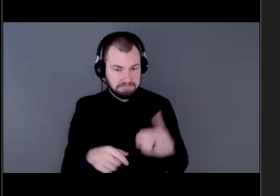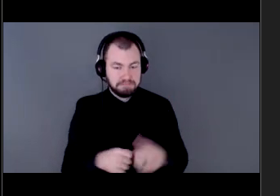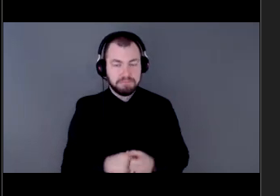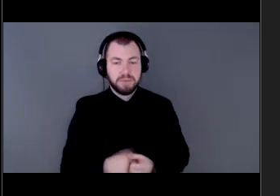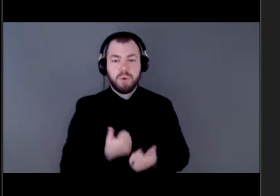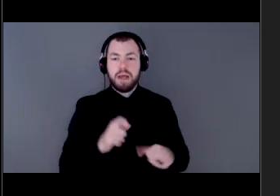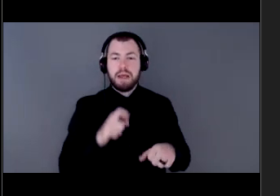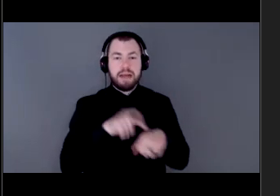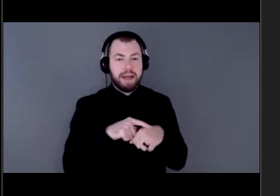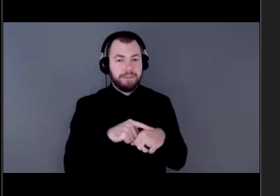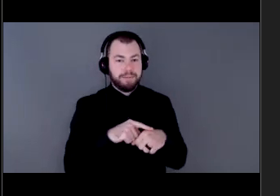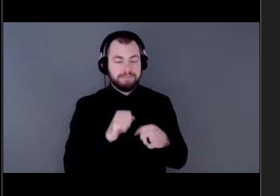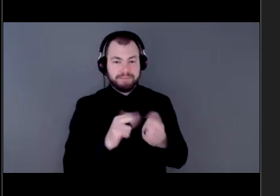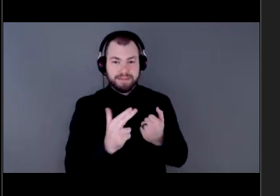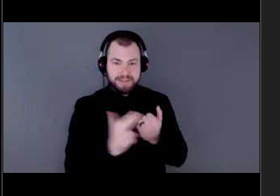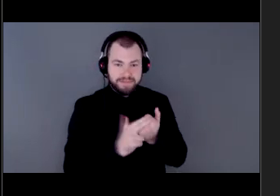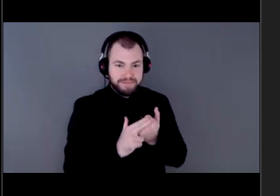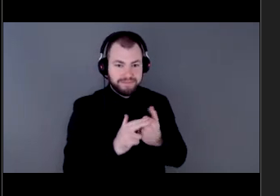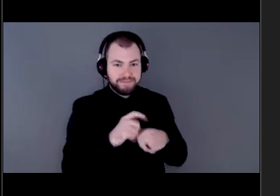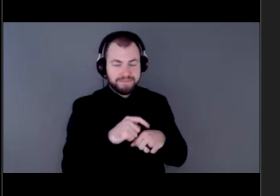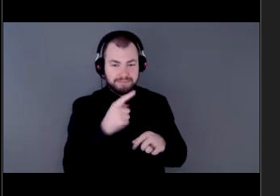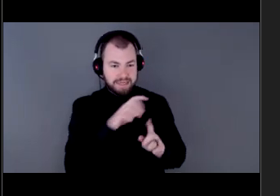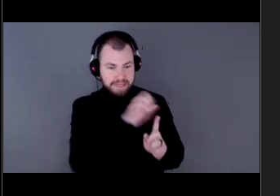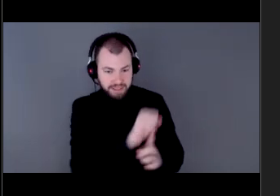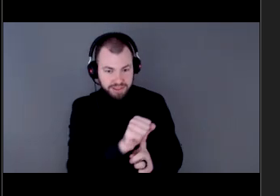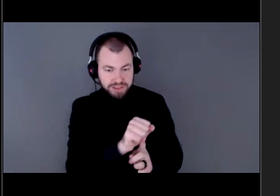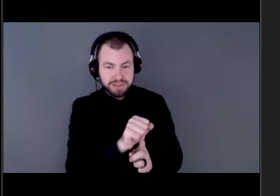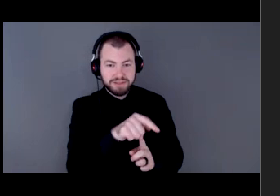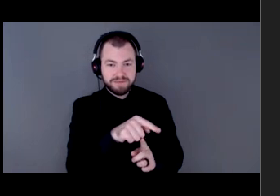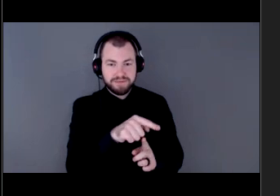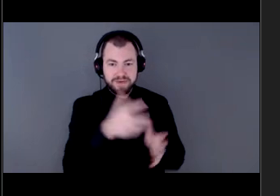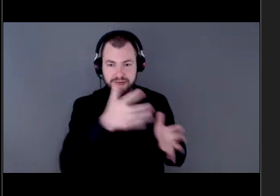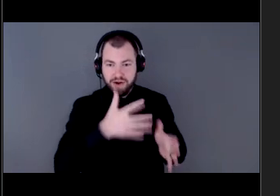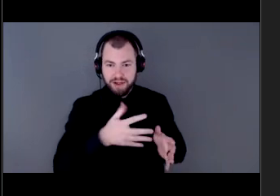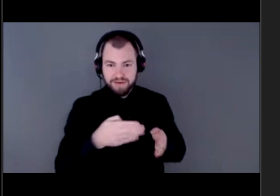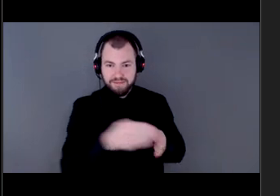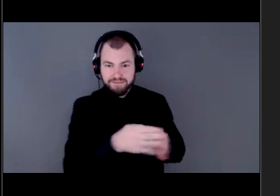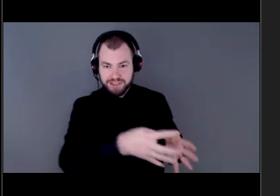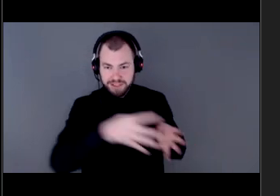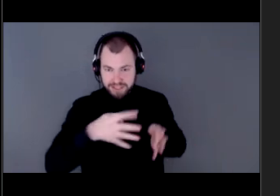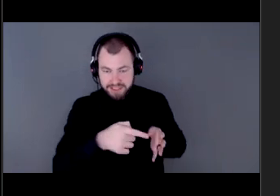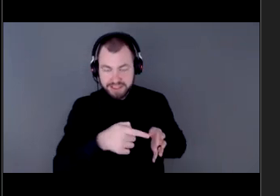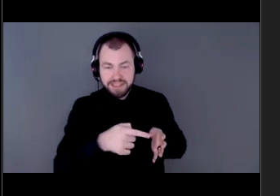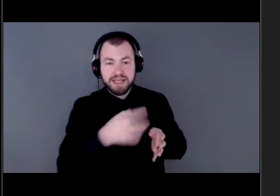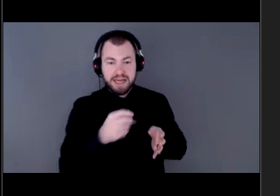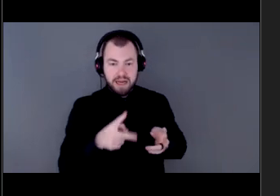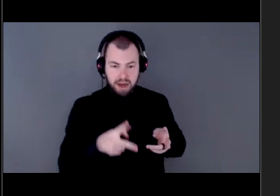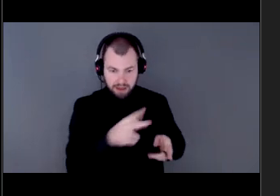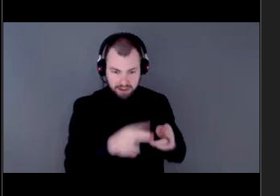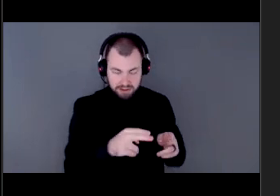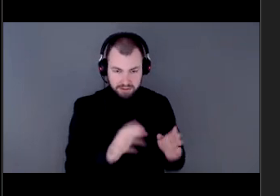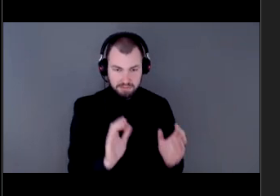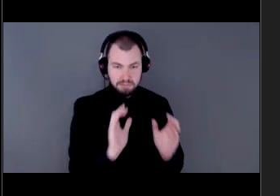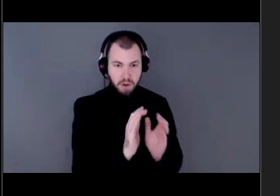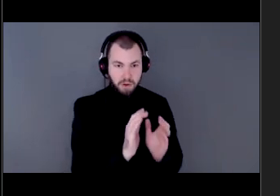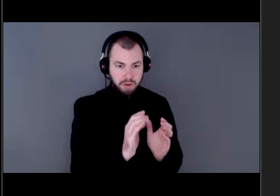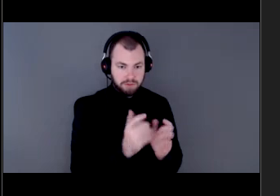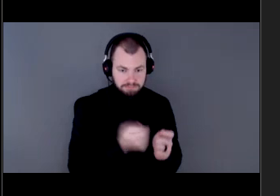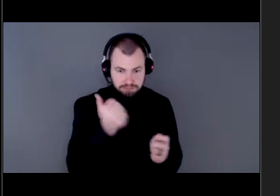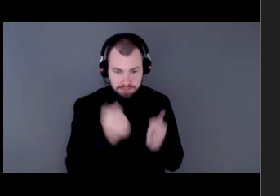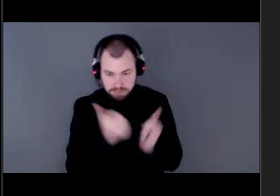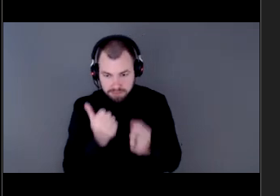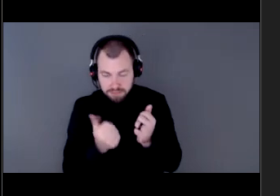in the detection of derelict fishing nets on the reef, in the cutting of these derelict fishing nets into smaller manageable pieces, and the lifting and